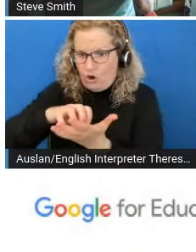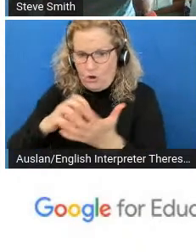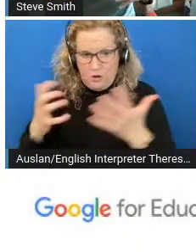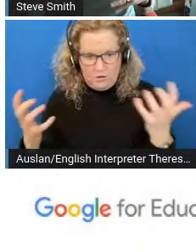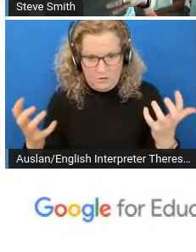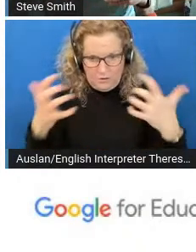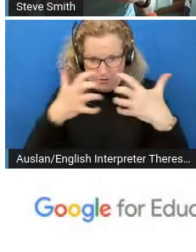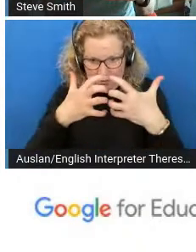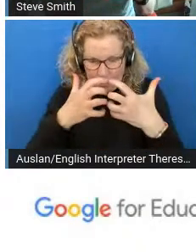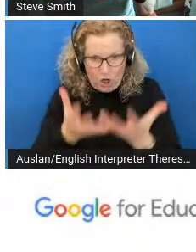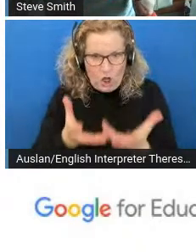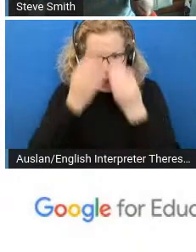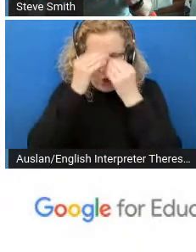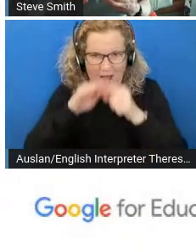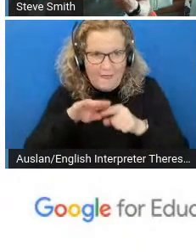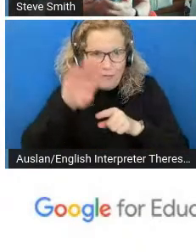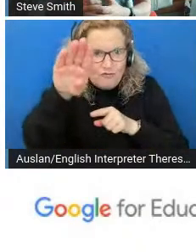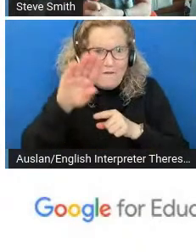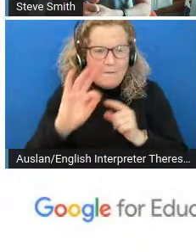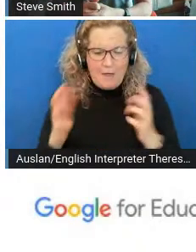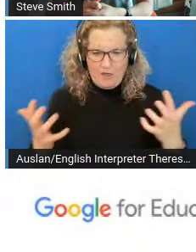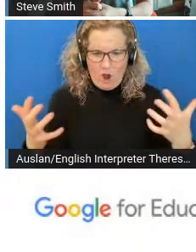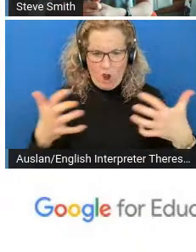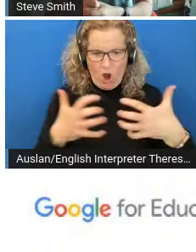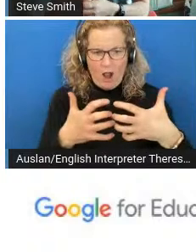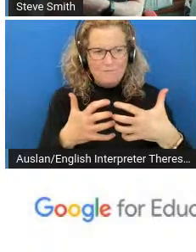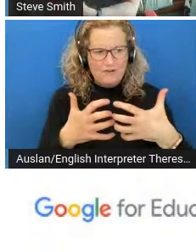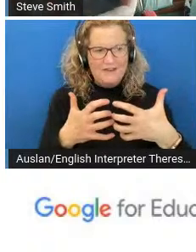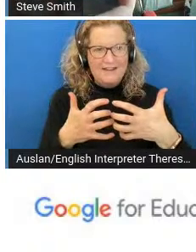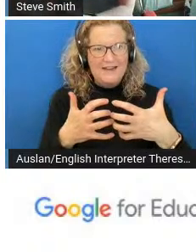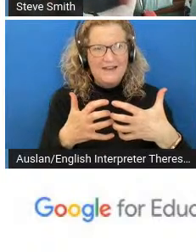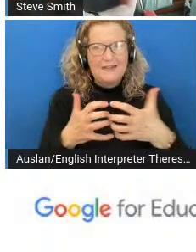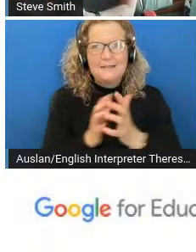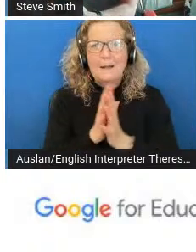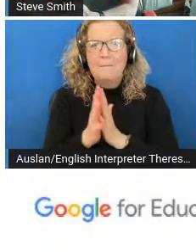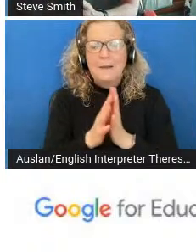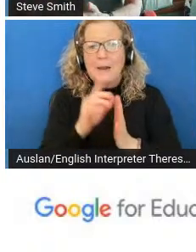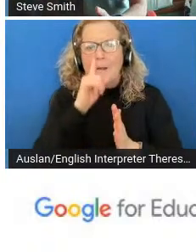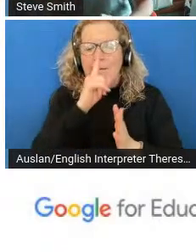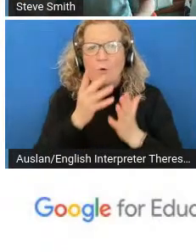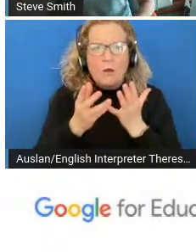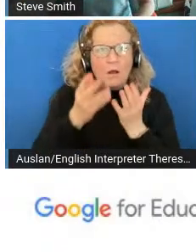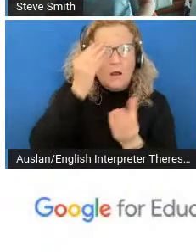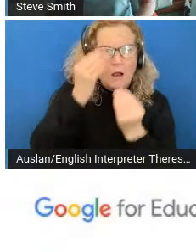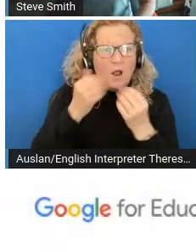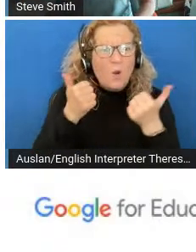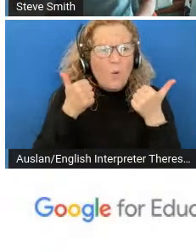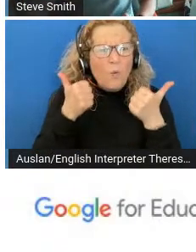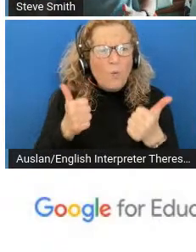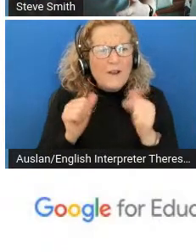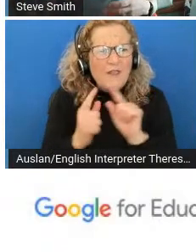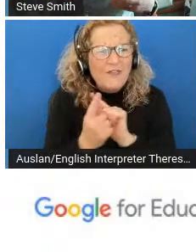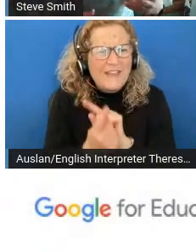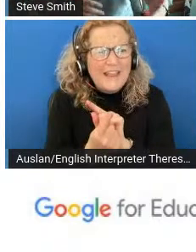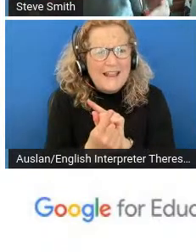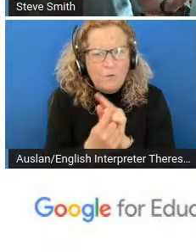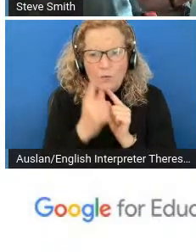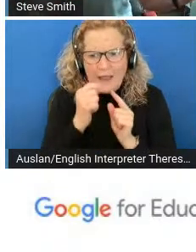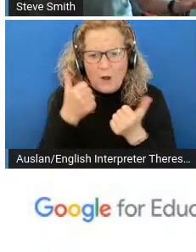this idea of hybrid, there's been a lot of really good things that people have picked up and can take forward into kind